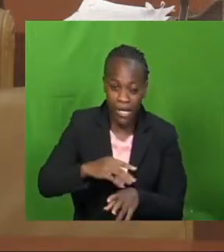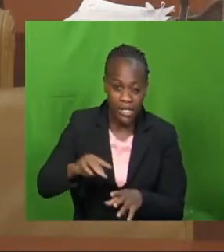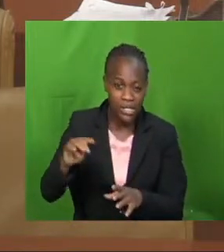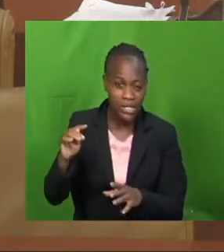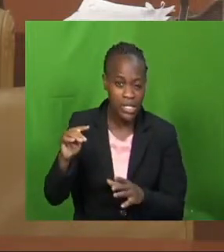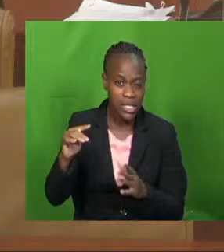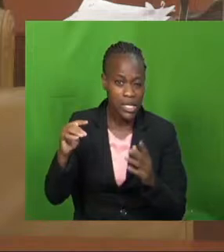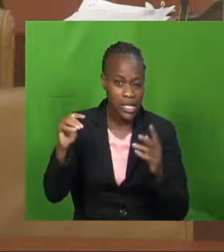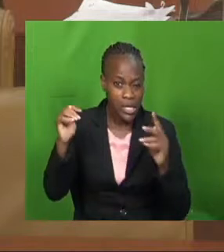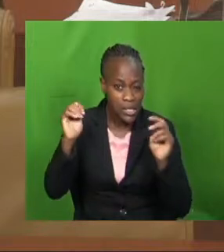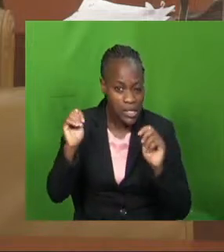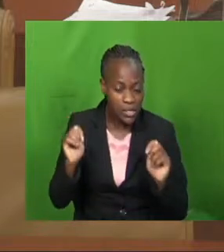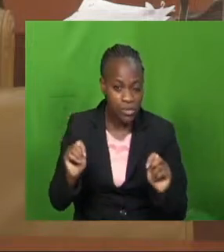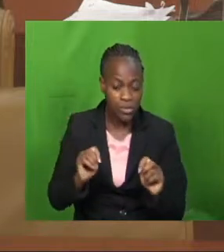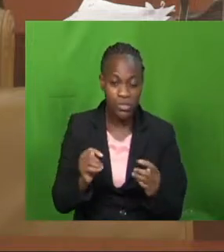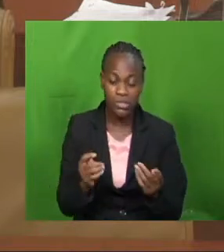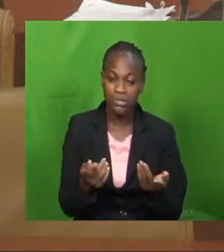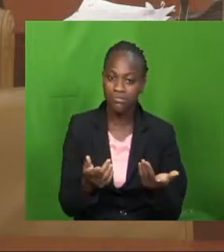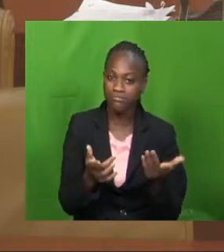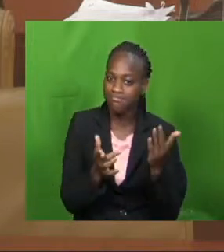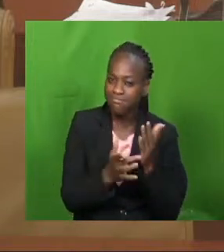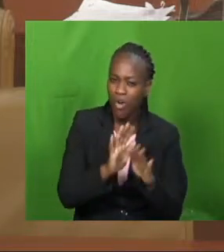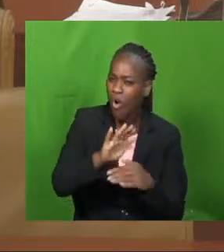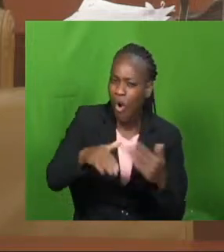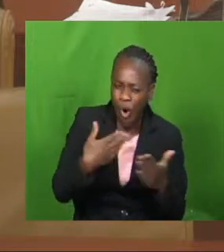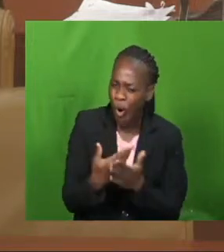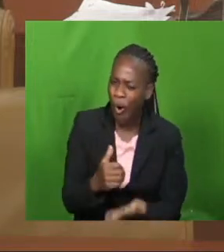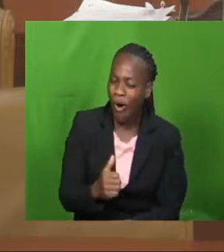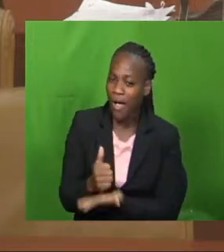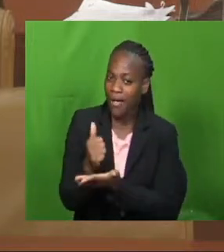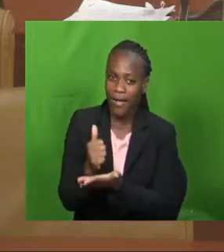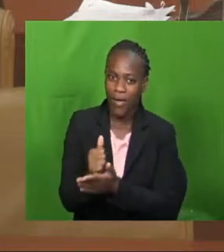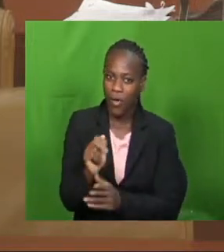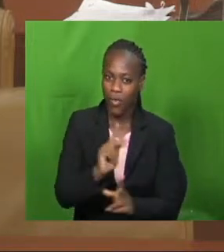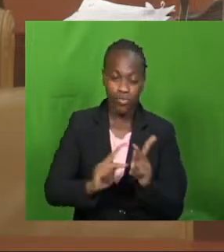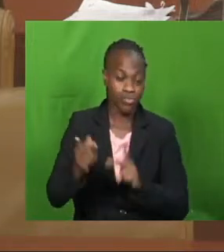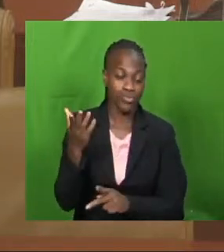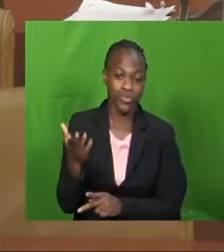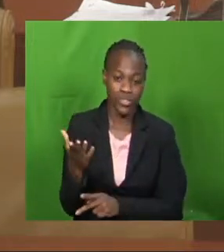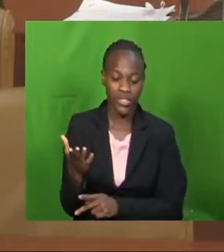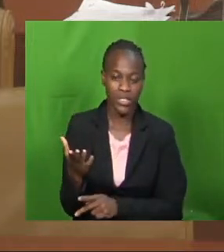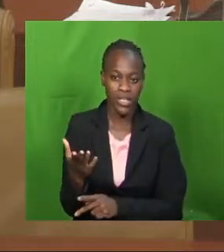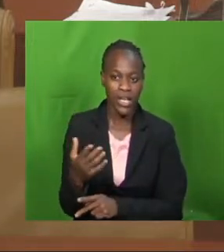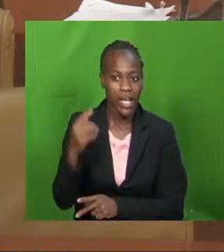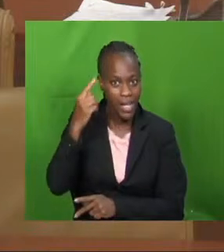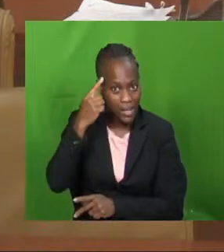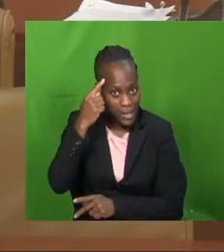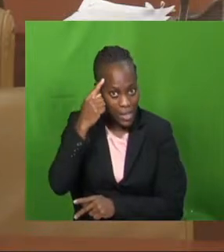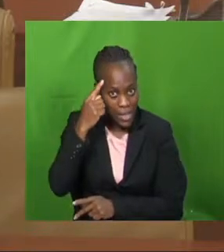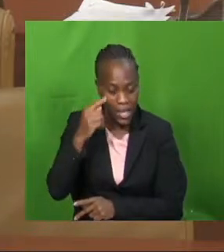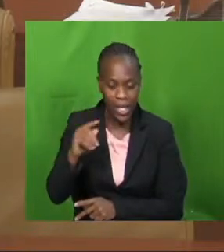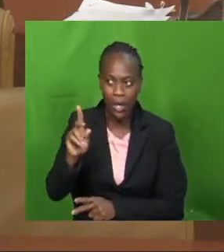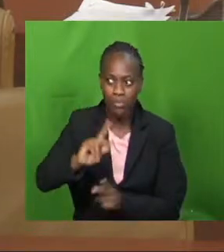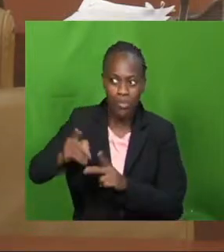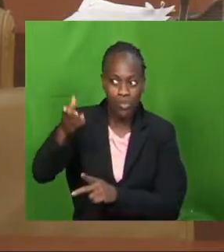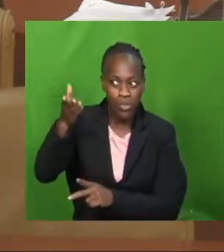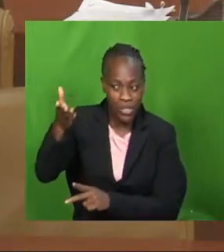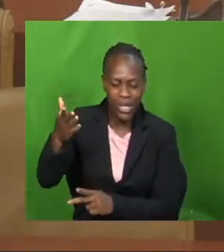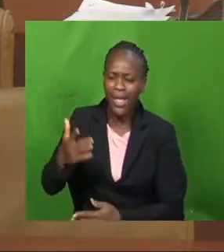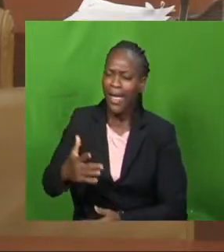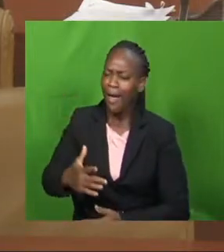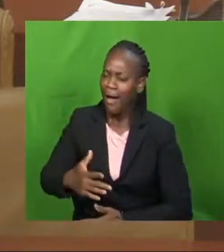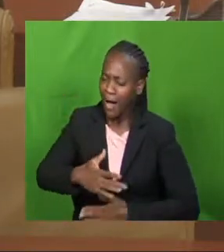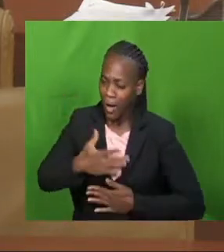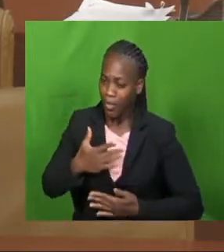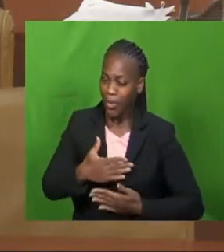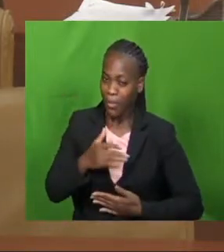clearly, this project is a game changer for the people of Takwa. And I know that the people of Takwa are going to be very, very happy